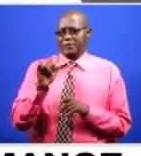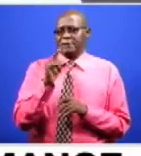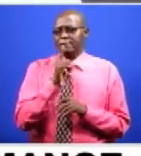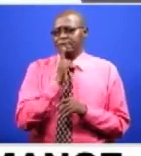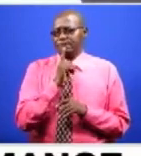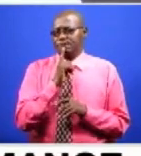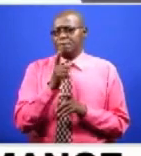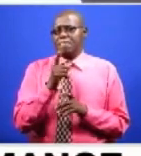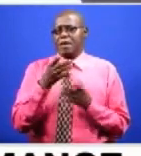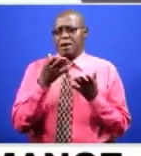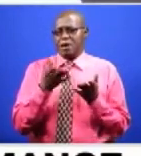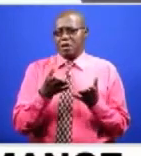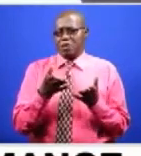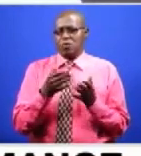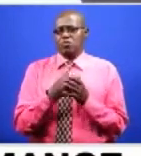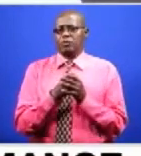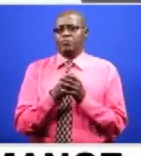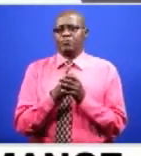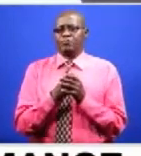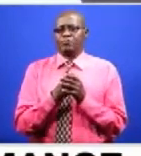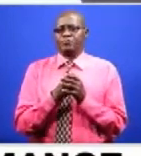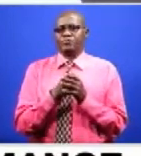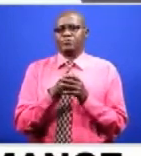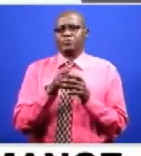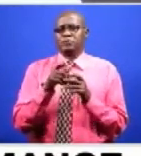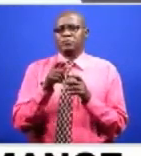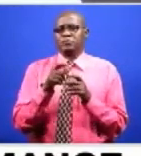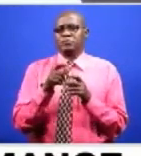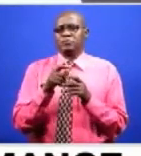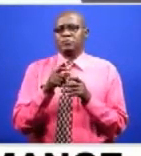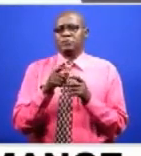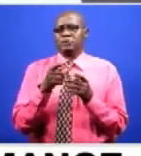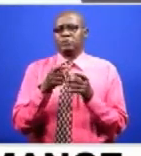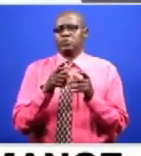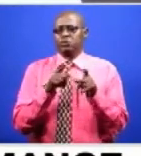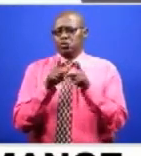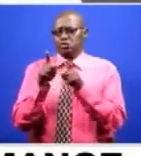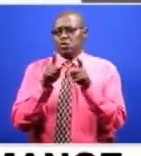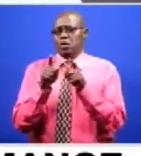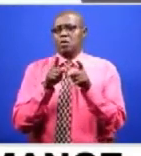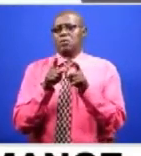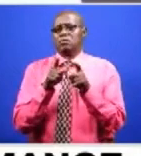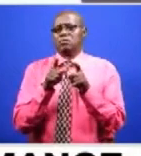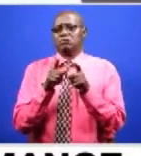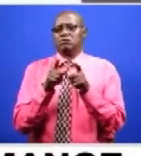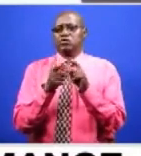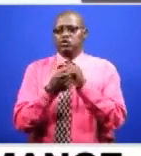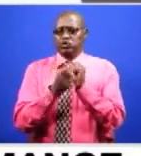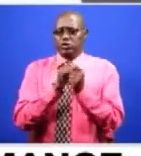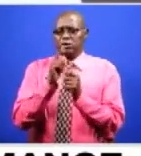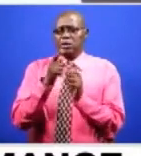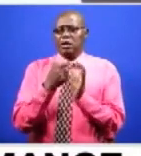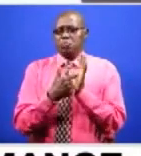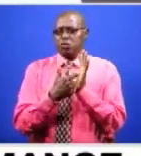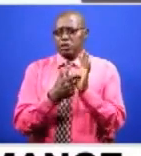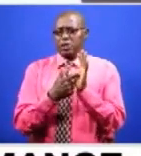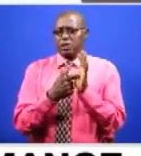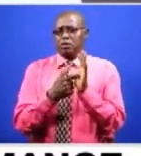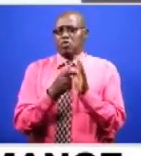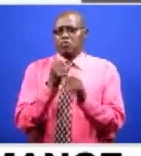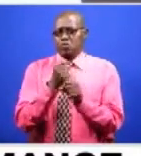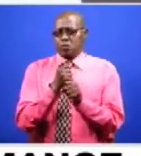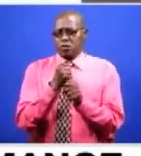current travel trends and scenarios require that tour operators change their model of operation from travel coordinators